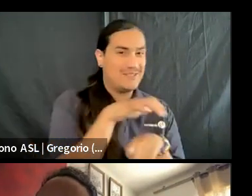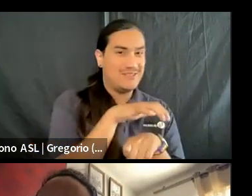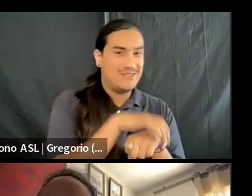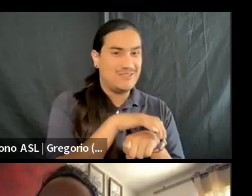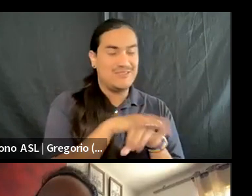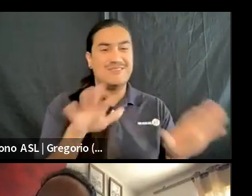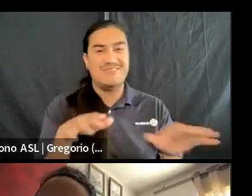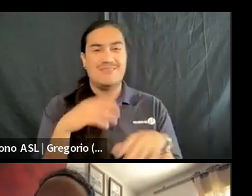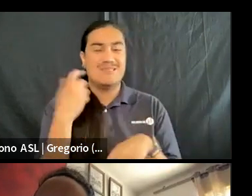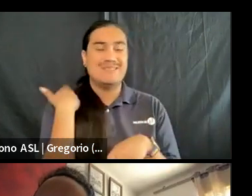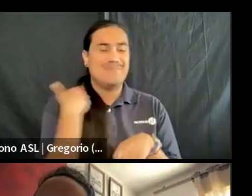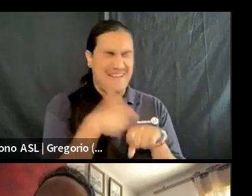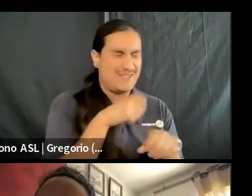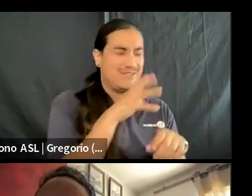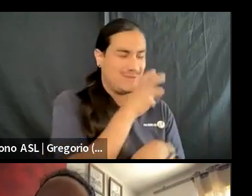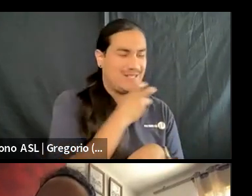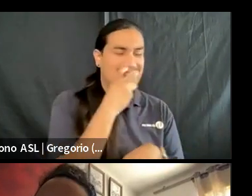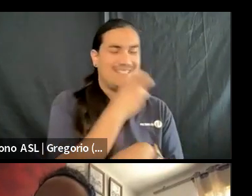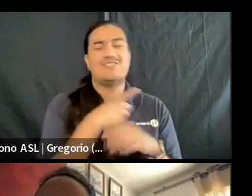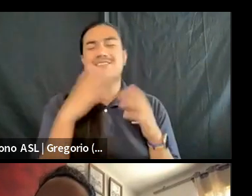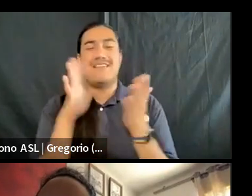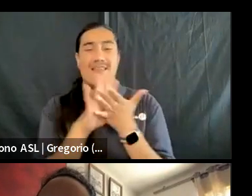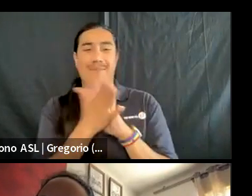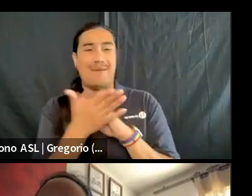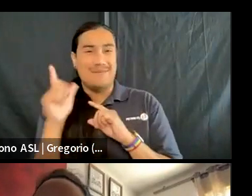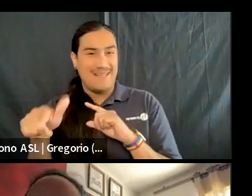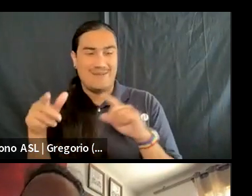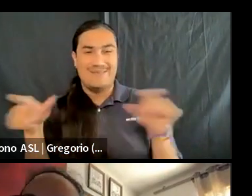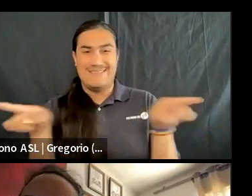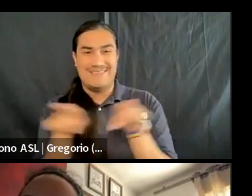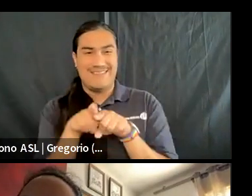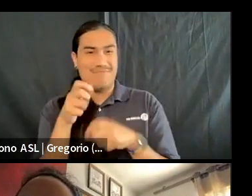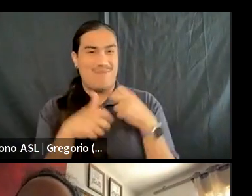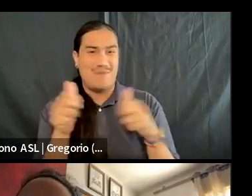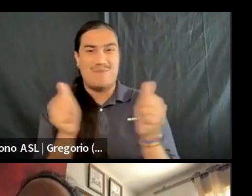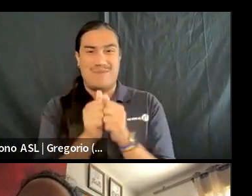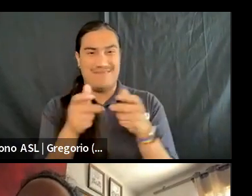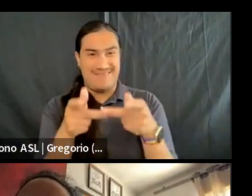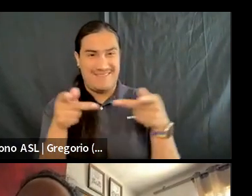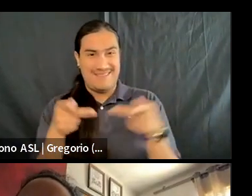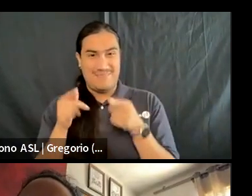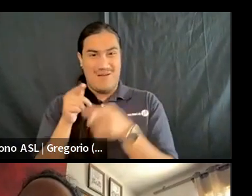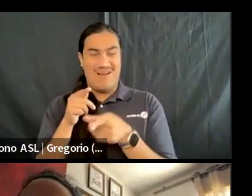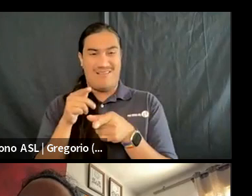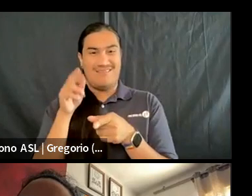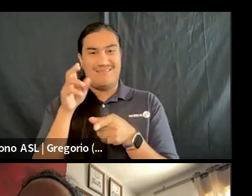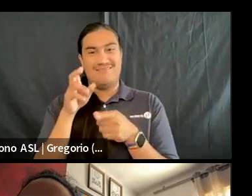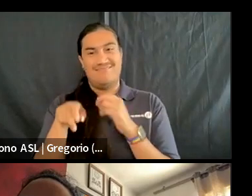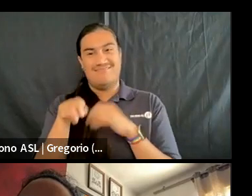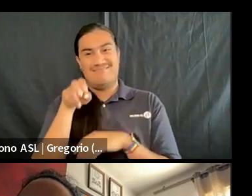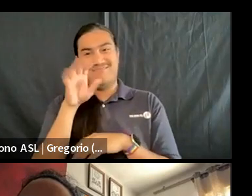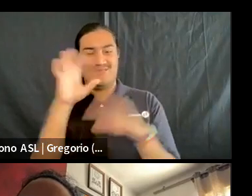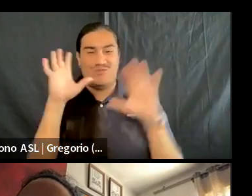problem later. It's almost the same problem with the spot, you know, like it's a great